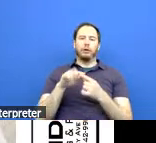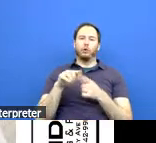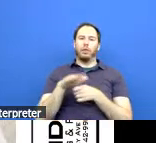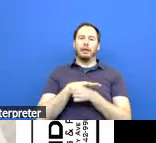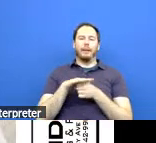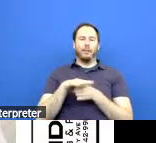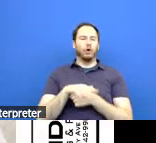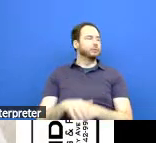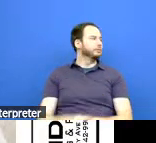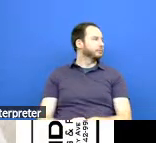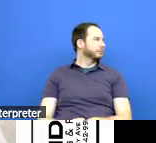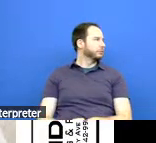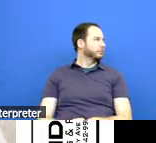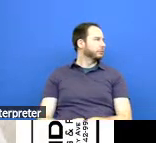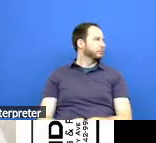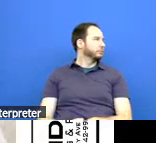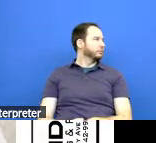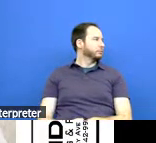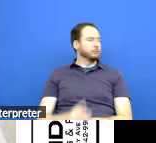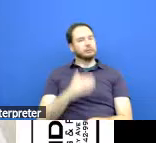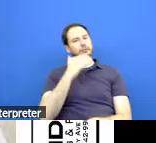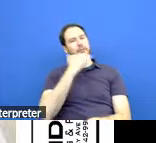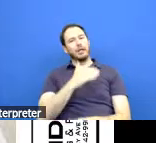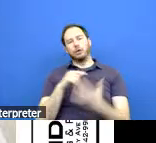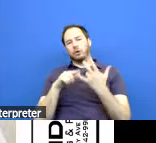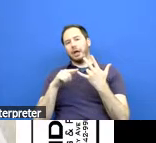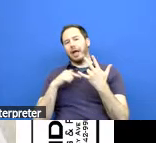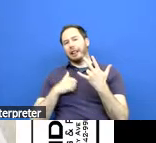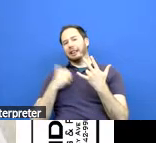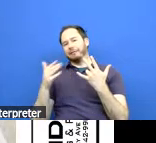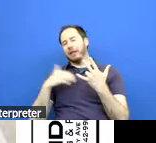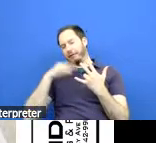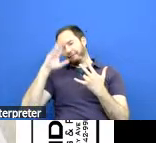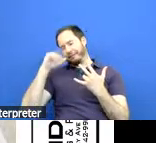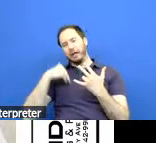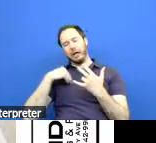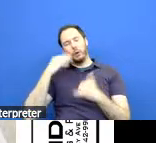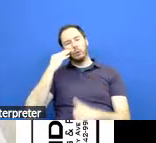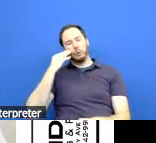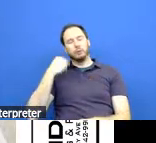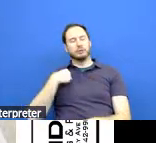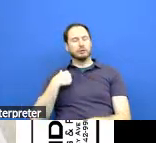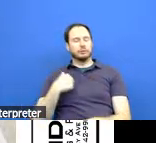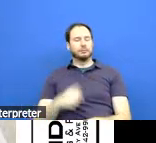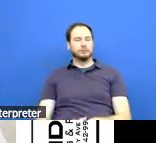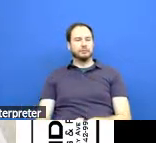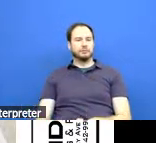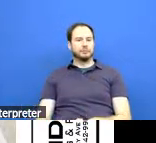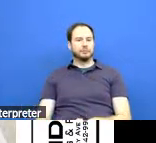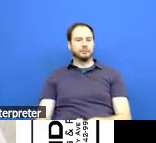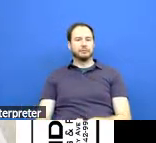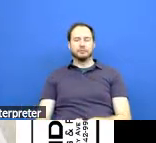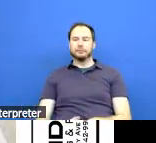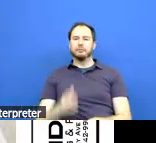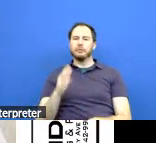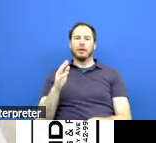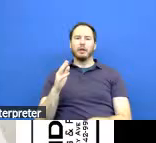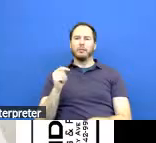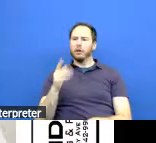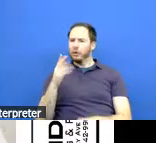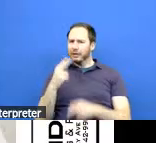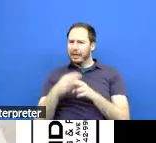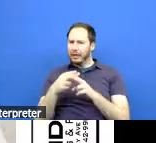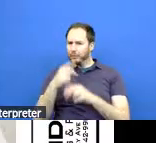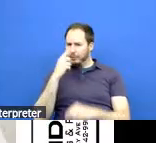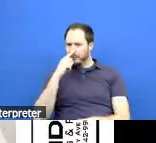So thank you so much. I'm in that neighborhood, so I'm very familiar. I'm not just down the road from there. So, but I don't think you stated your